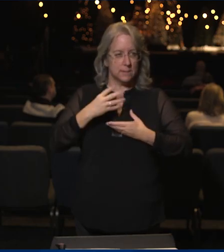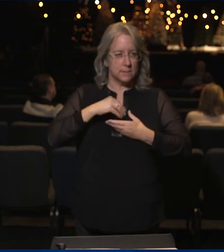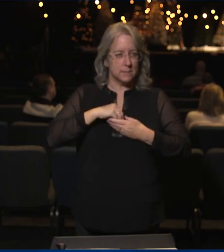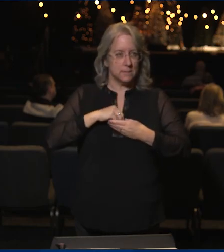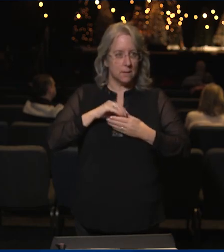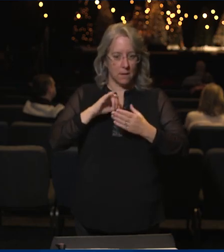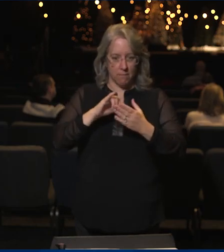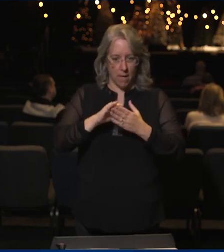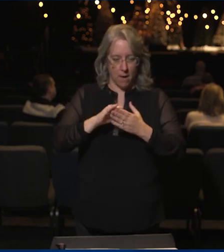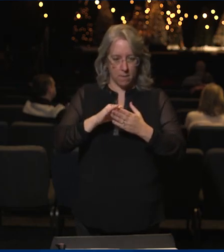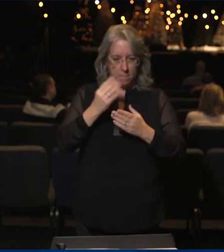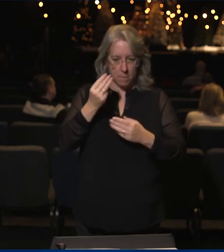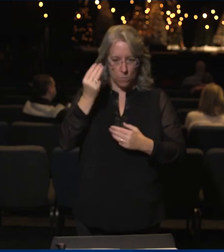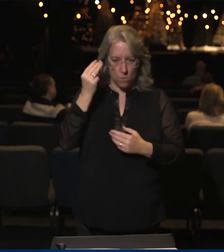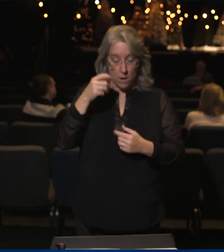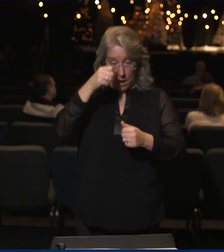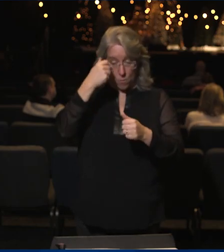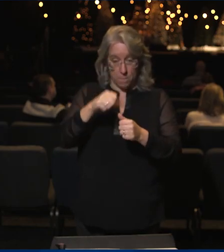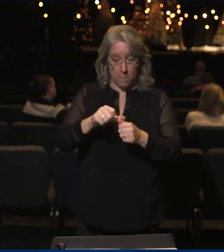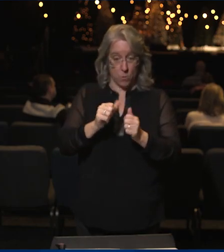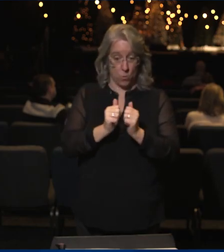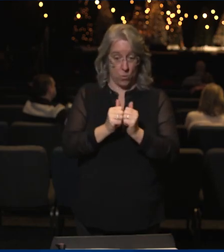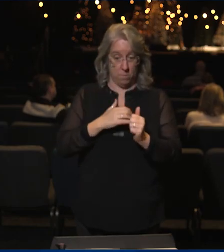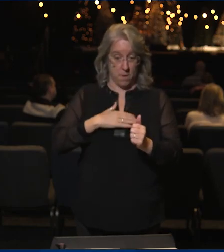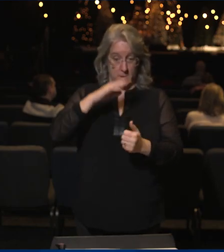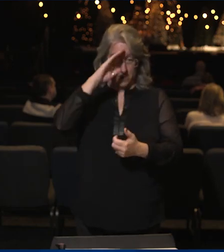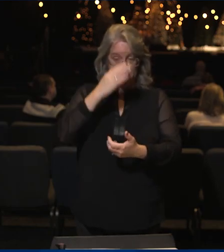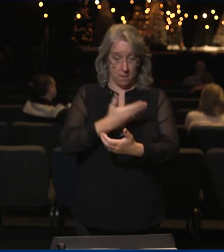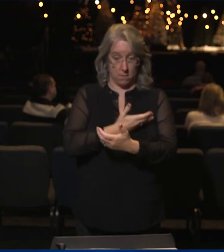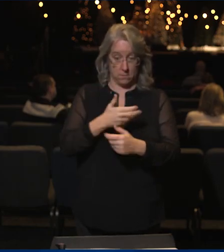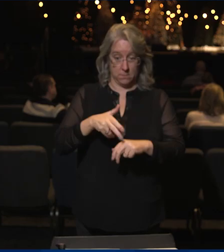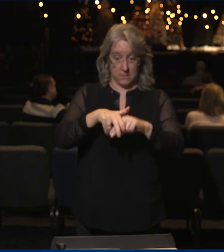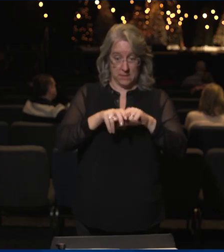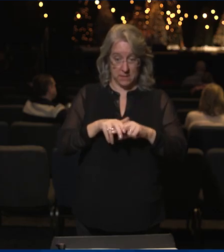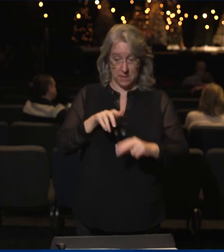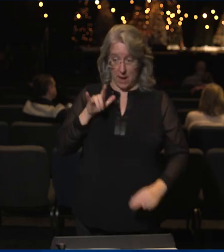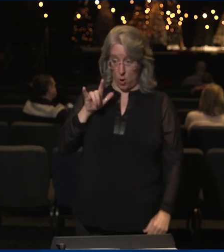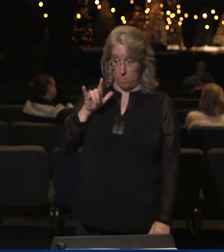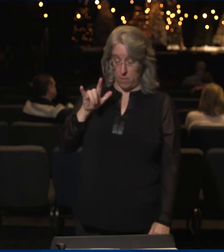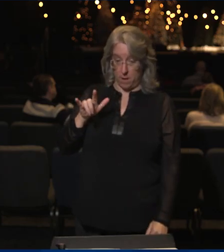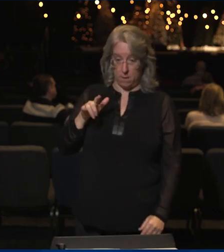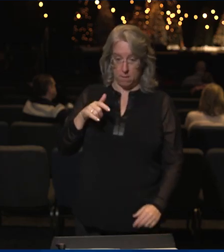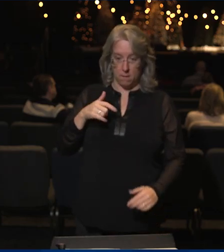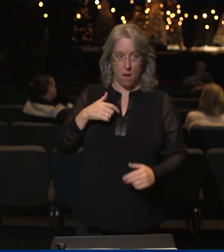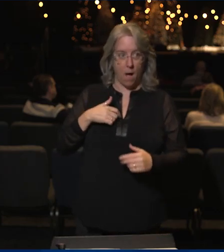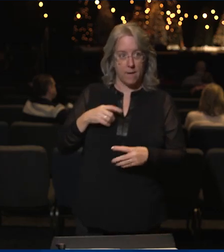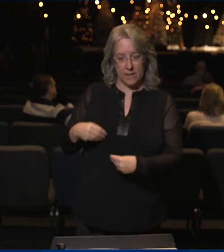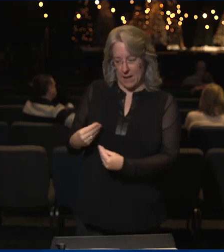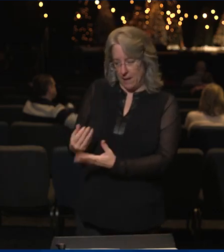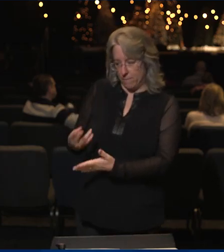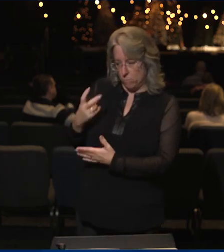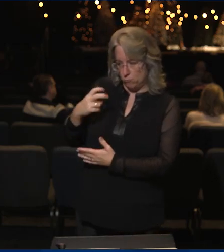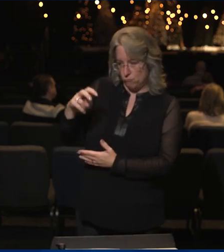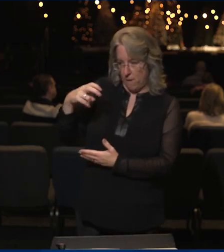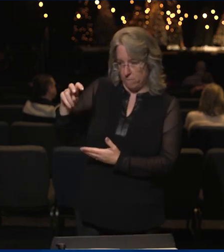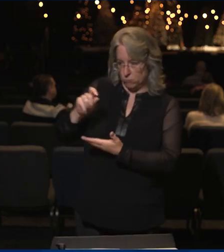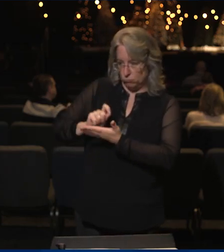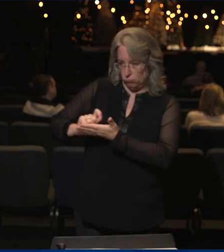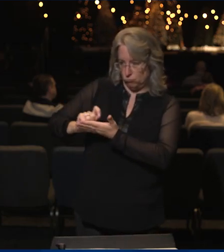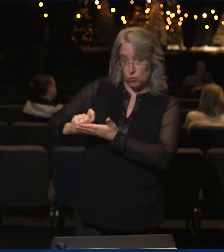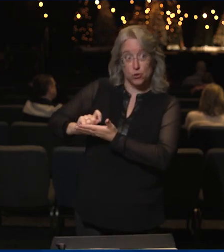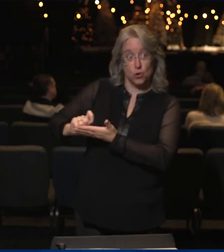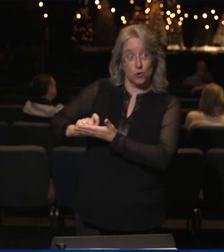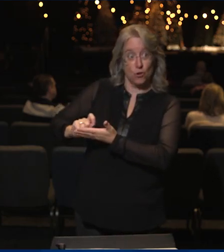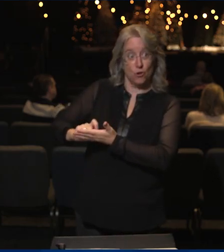sitting on the airplane with my son with a journal that I gave him, this travel journal. I remember on the